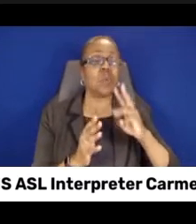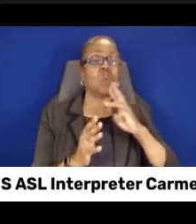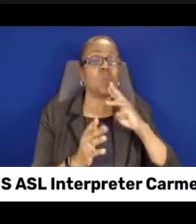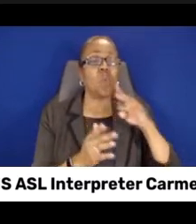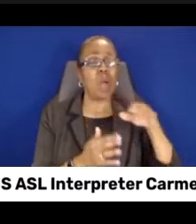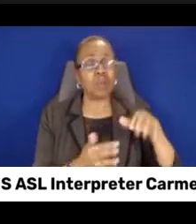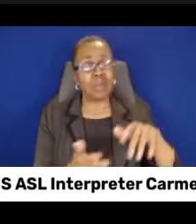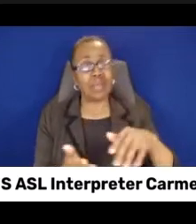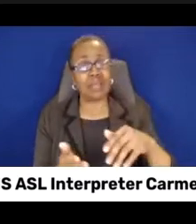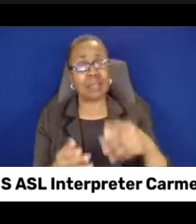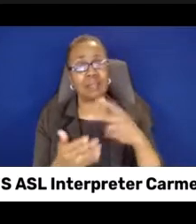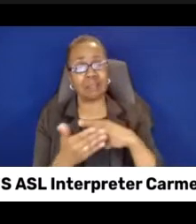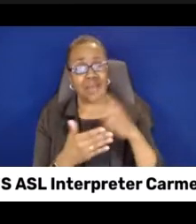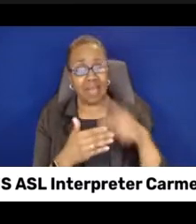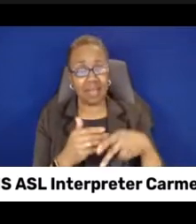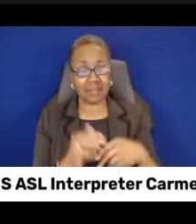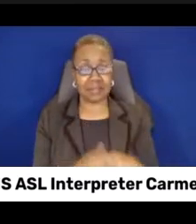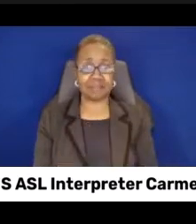plants.